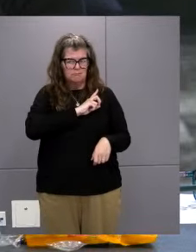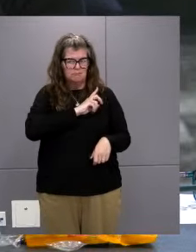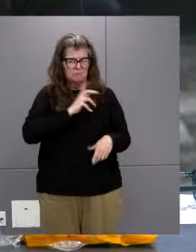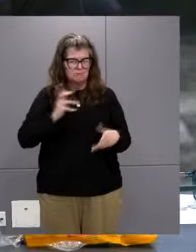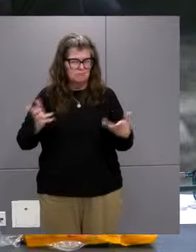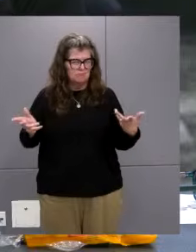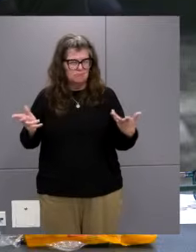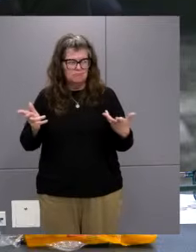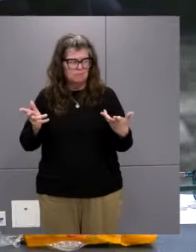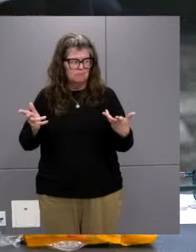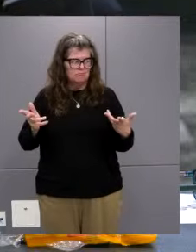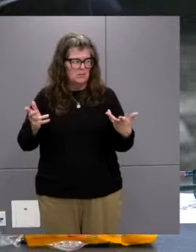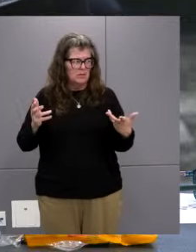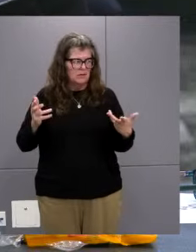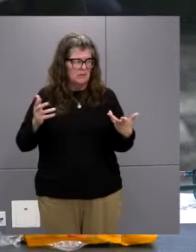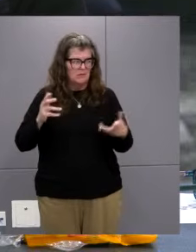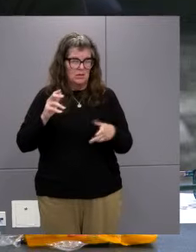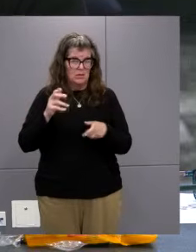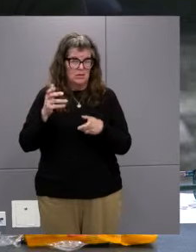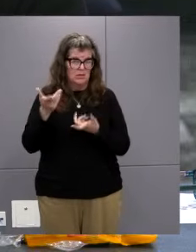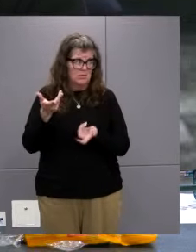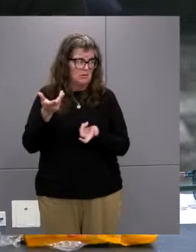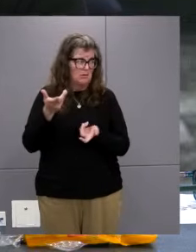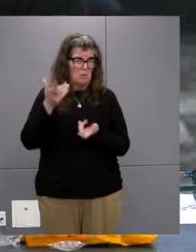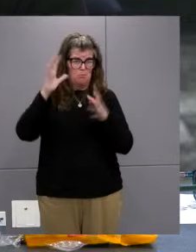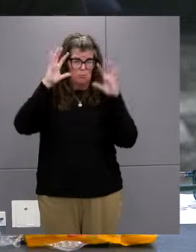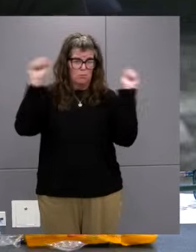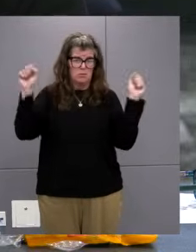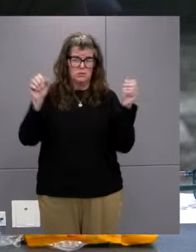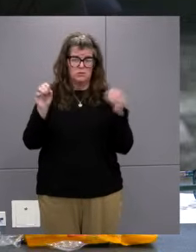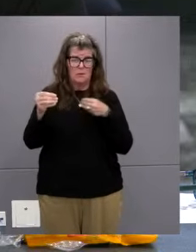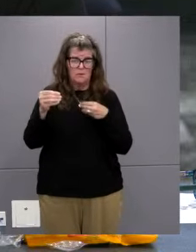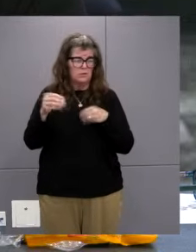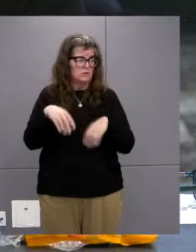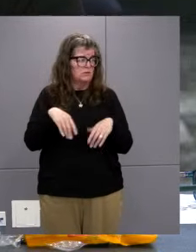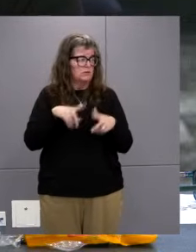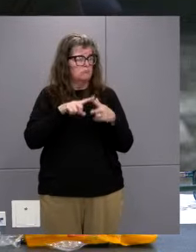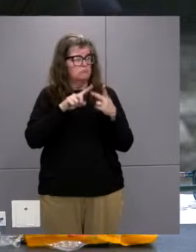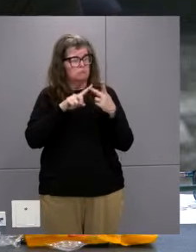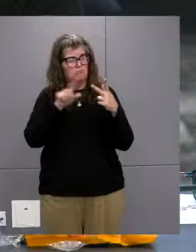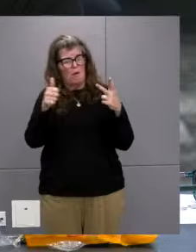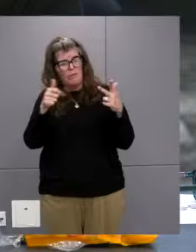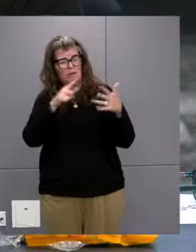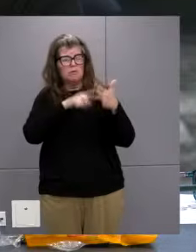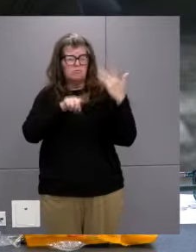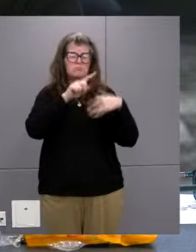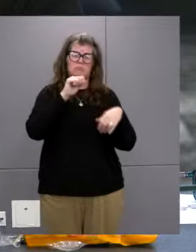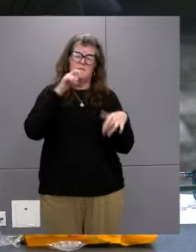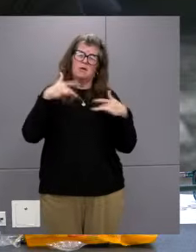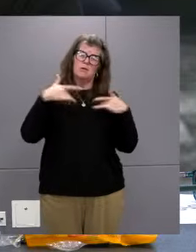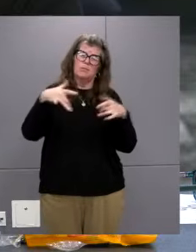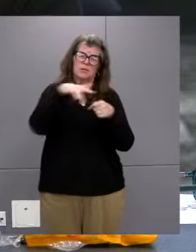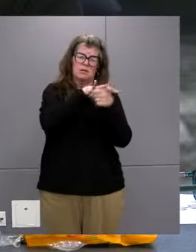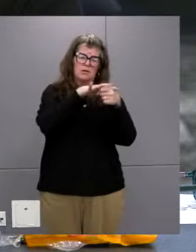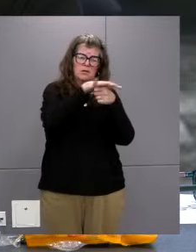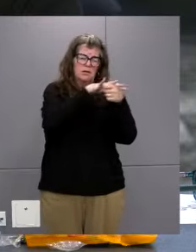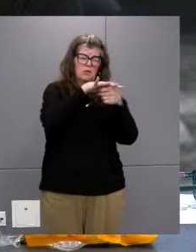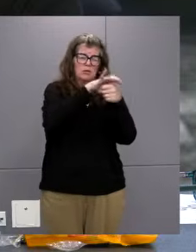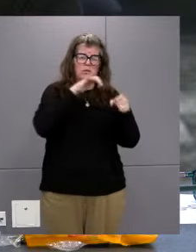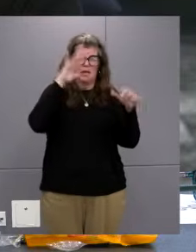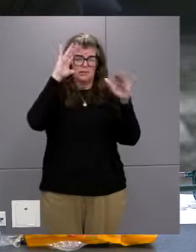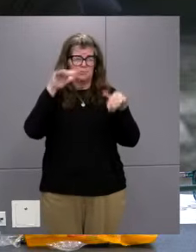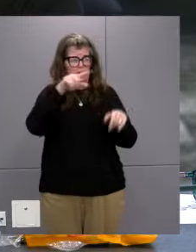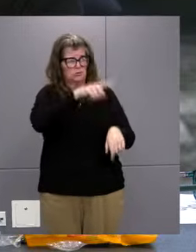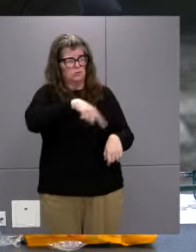this. The president's office, as I stated, as well as the others, are not a common area, and it is not expected that